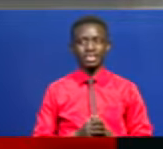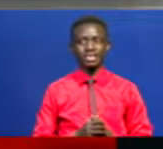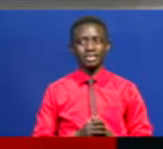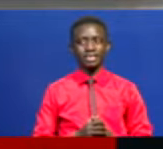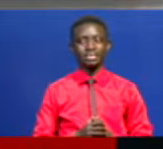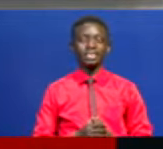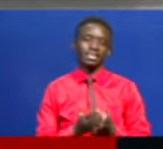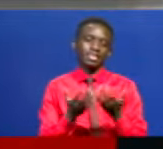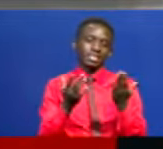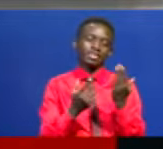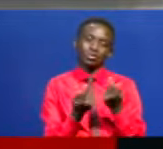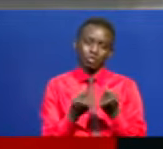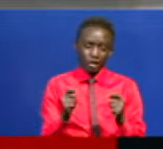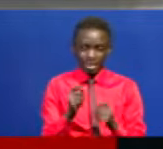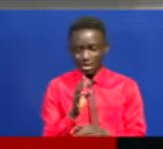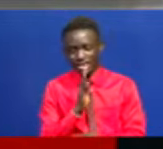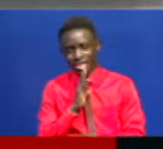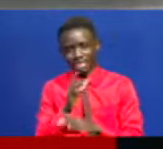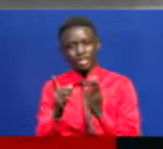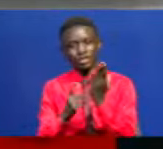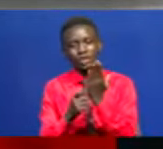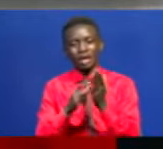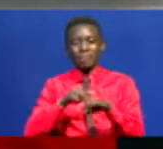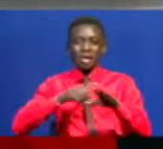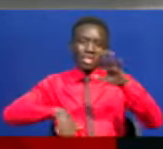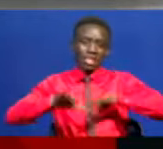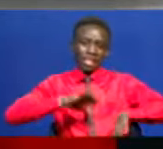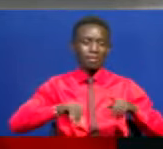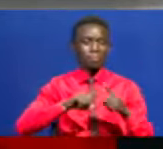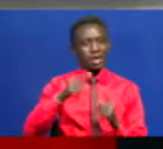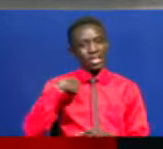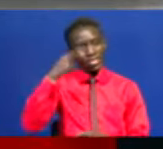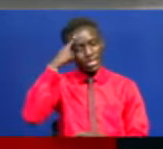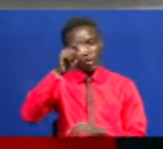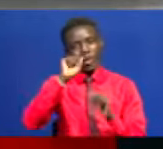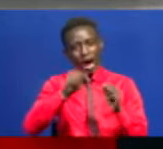never mind, but I tried, I attempted, and I think you should rate my skills right here on